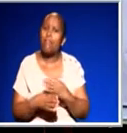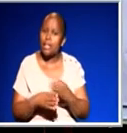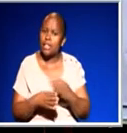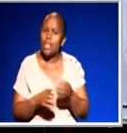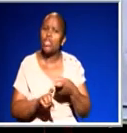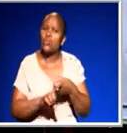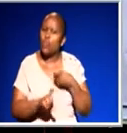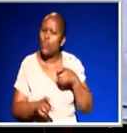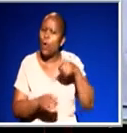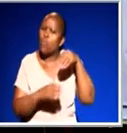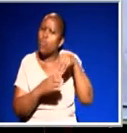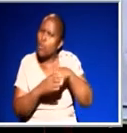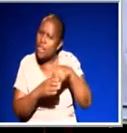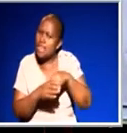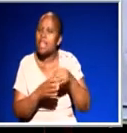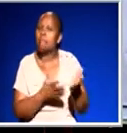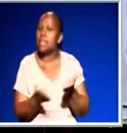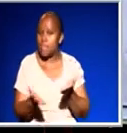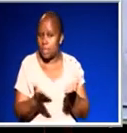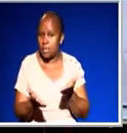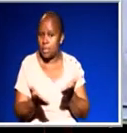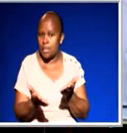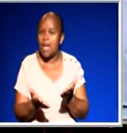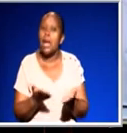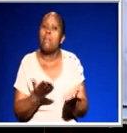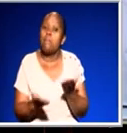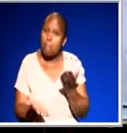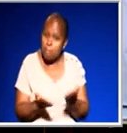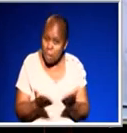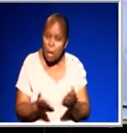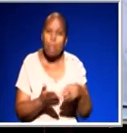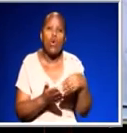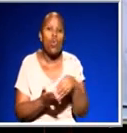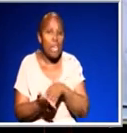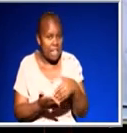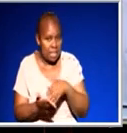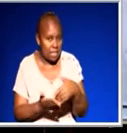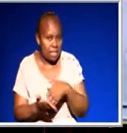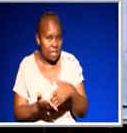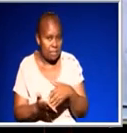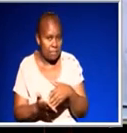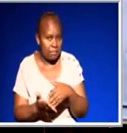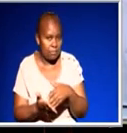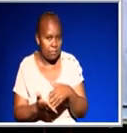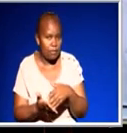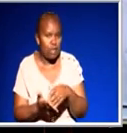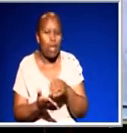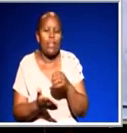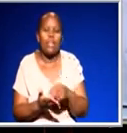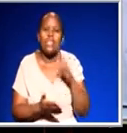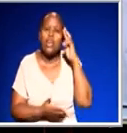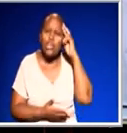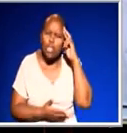from within the business can either be weaknesses, that is, the